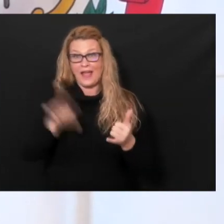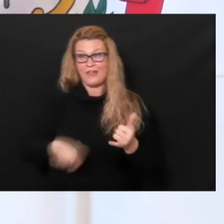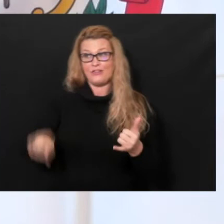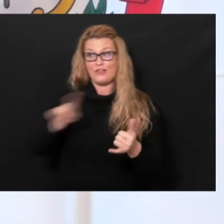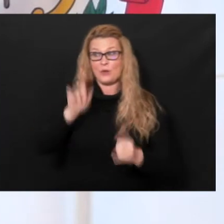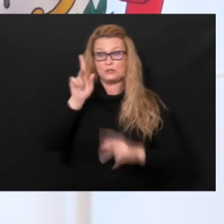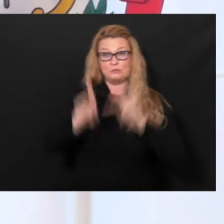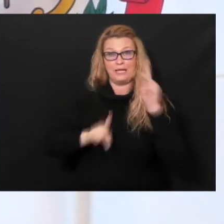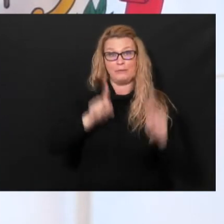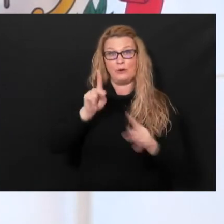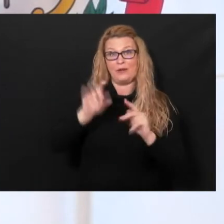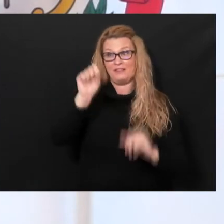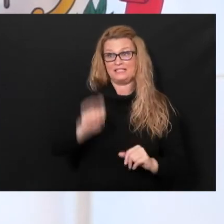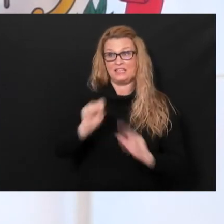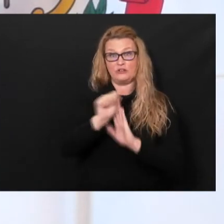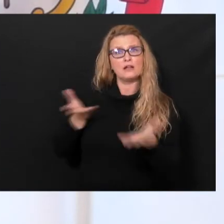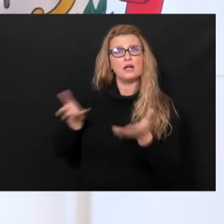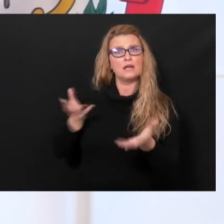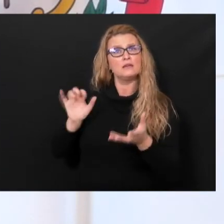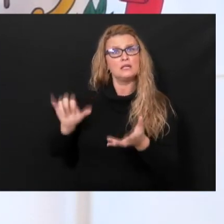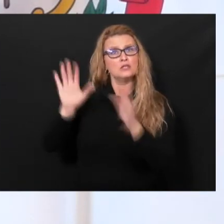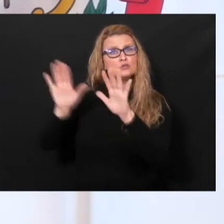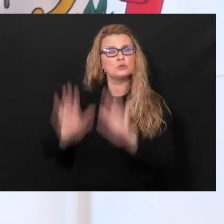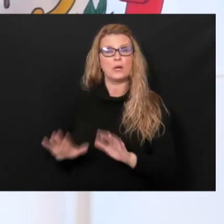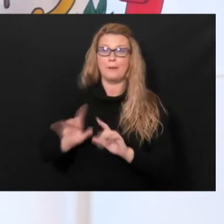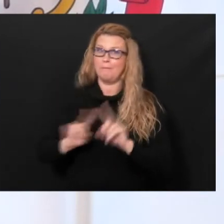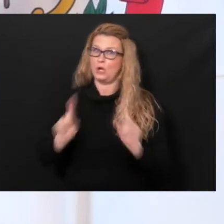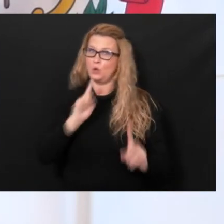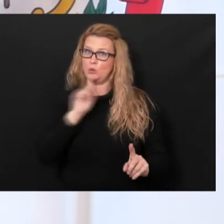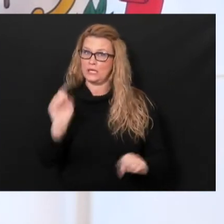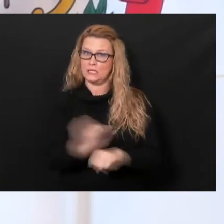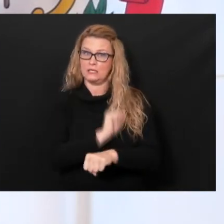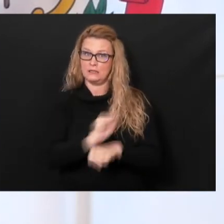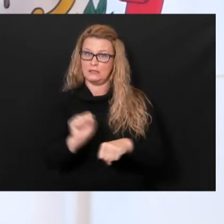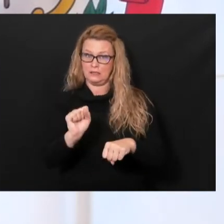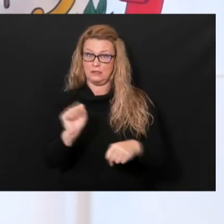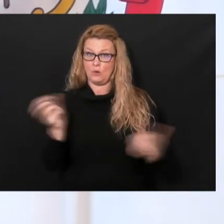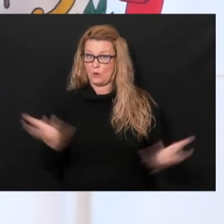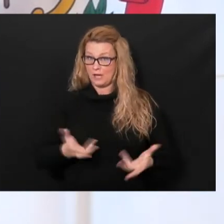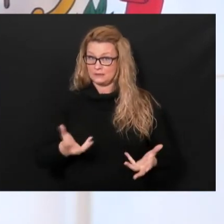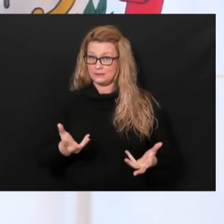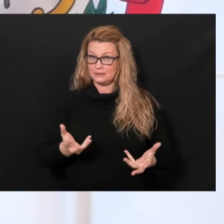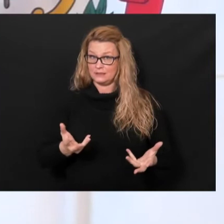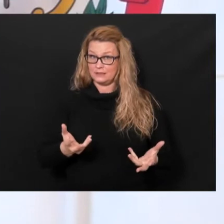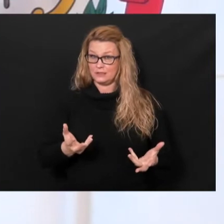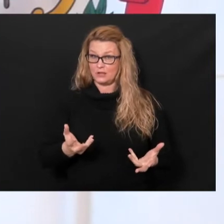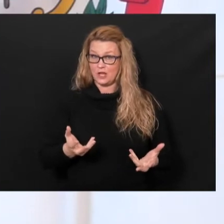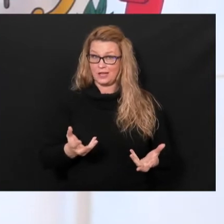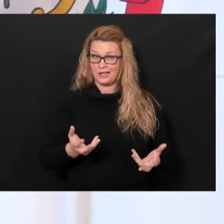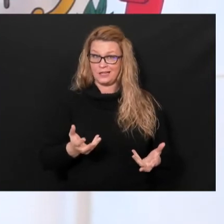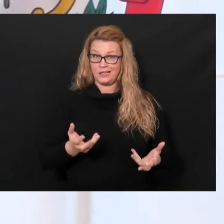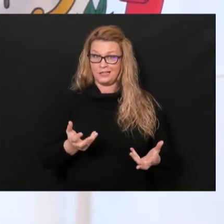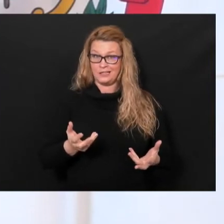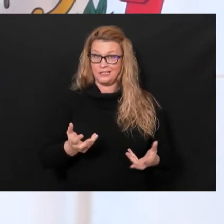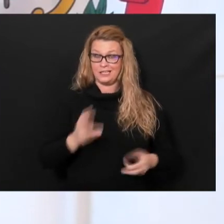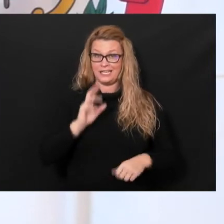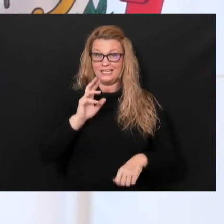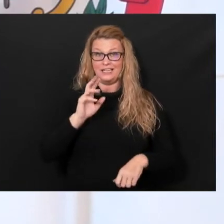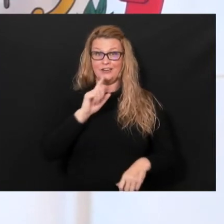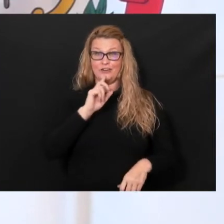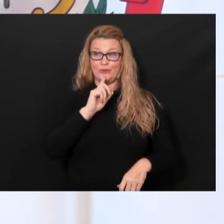are suffering, and they're suffering big. When it really, really boils down to it, that old wonderful,